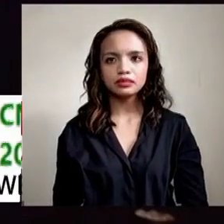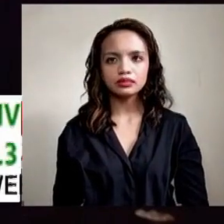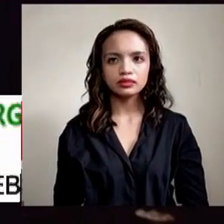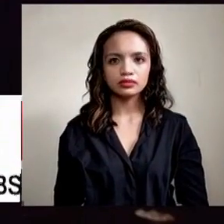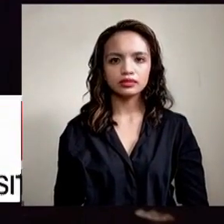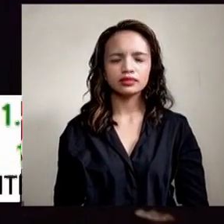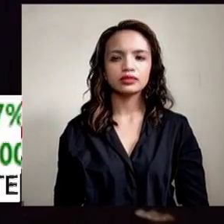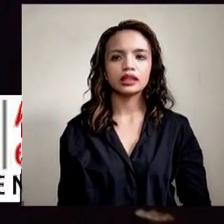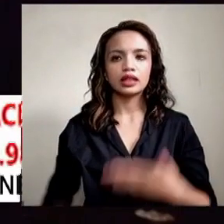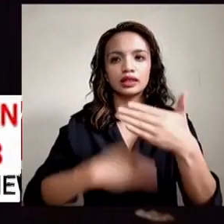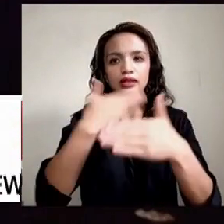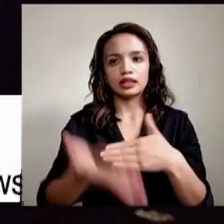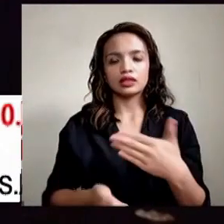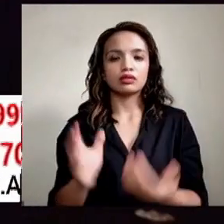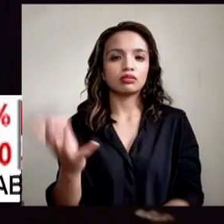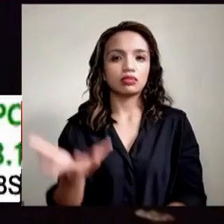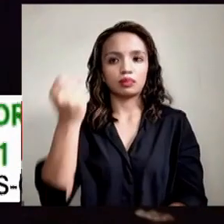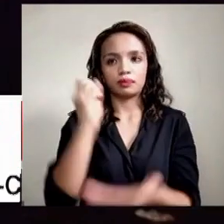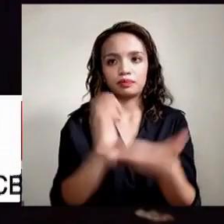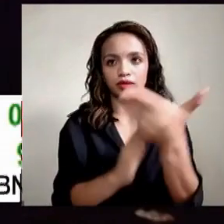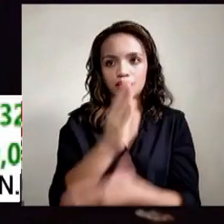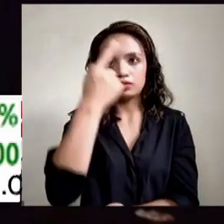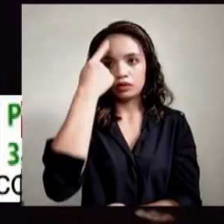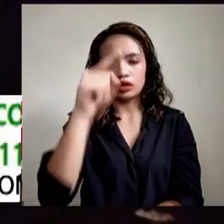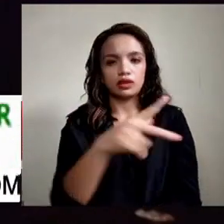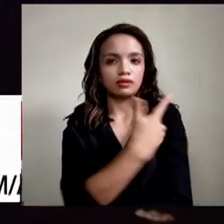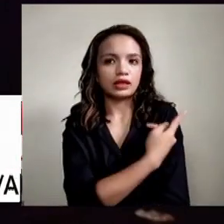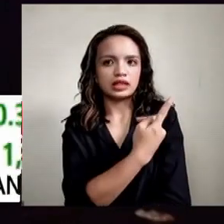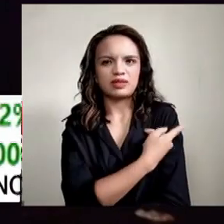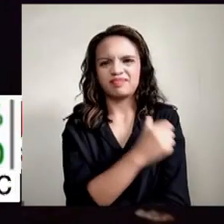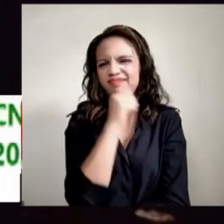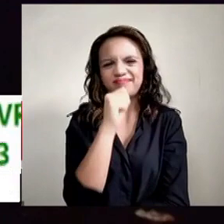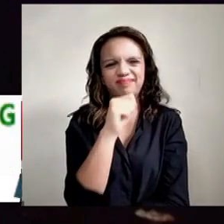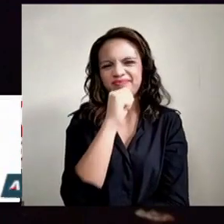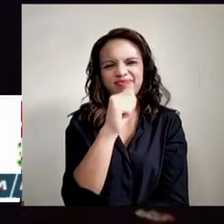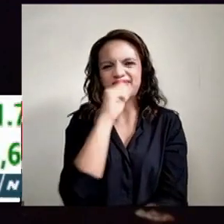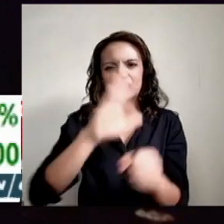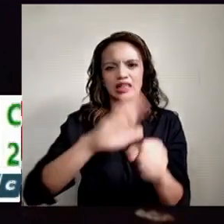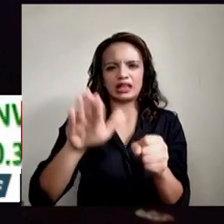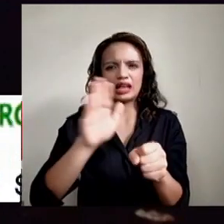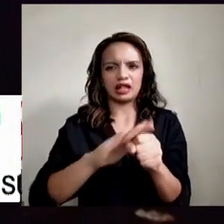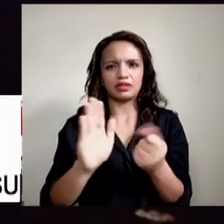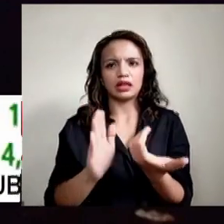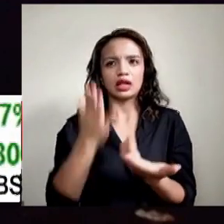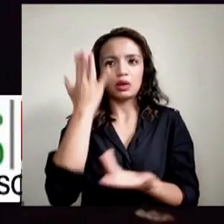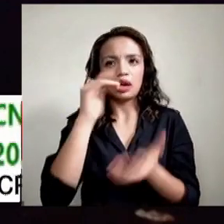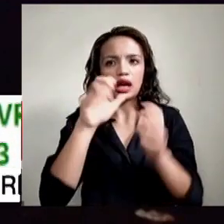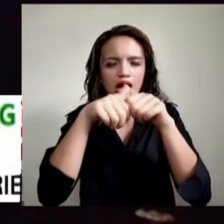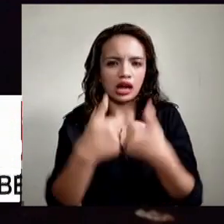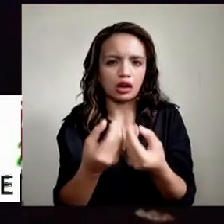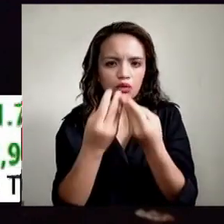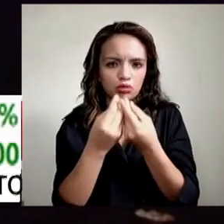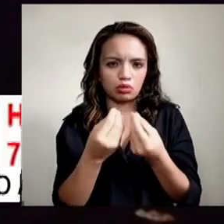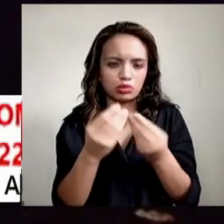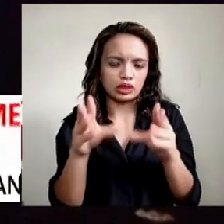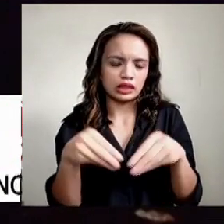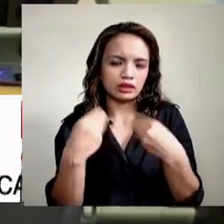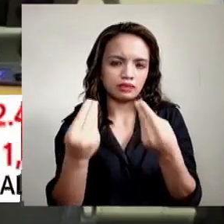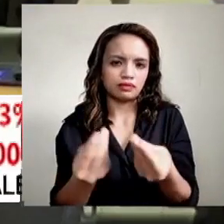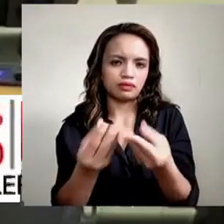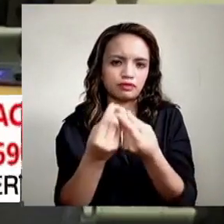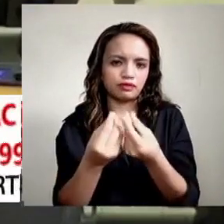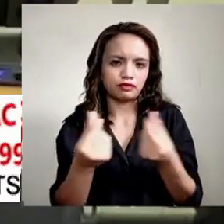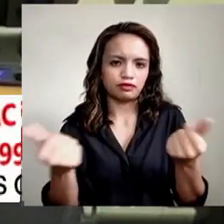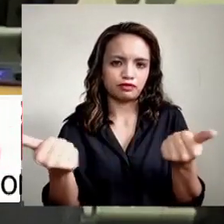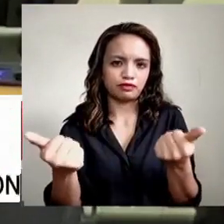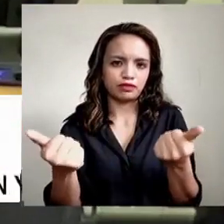Waiving the intellectual property rights for the COVID-19 vaccines won't be enough to narrow the huge vaccine supply gaps between the rich